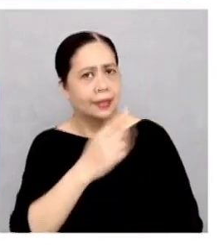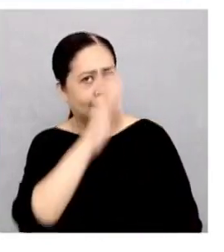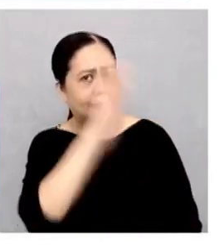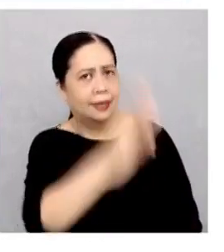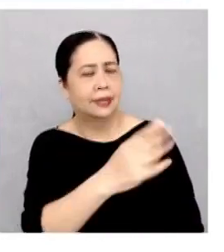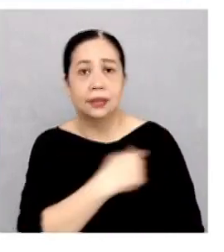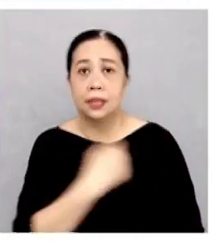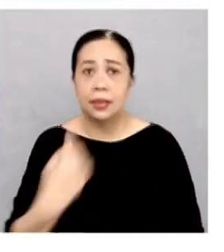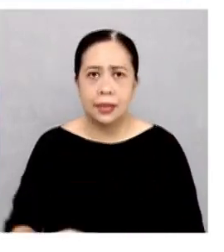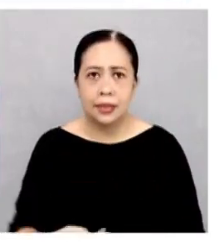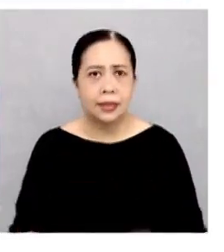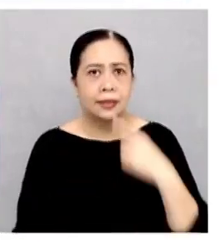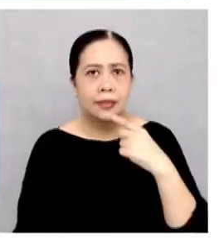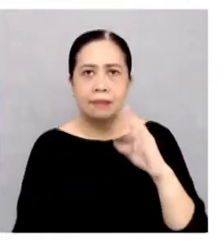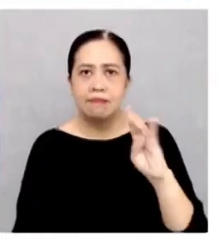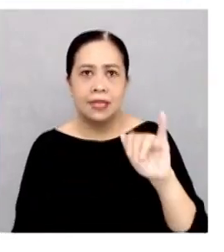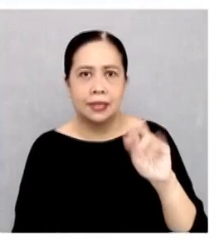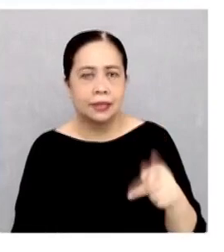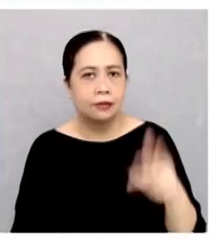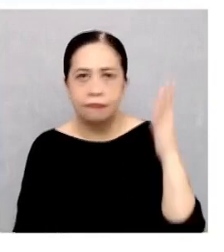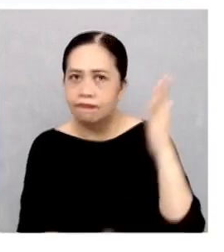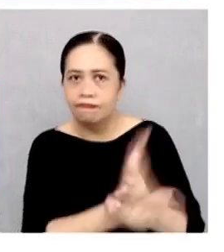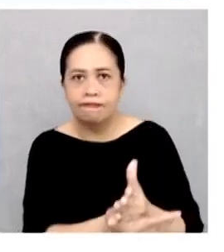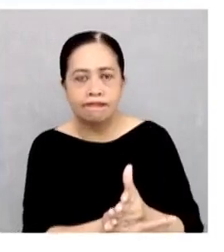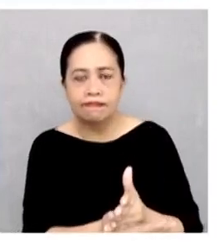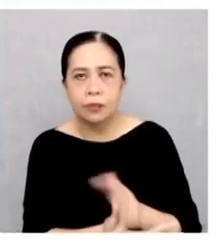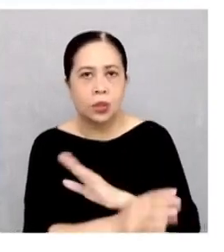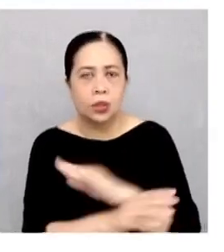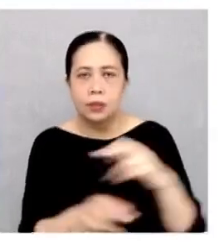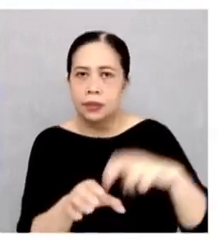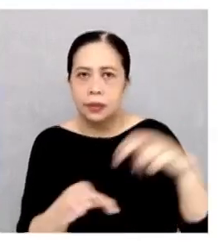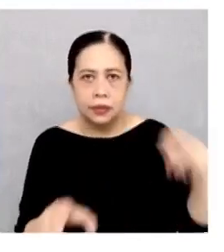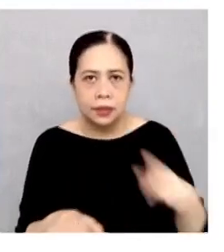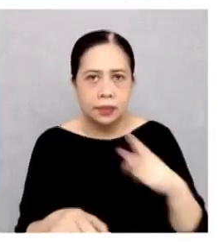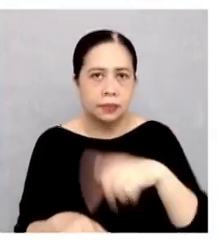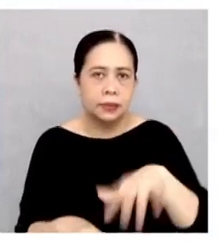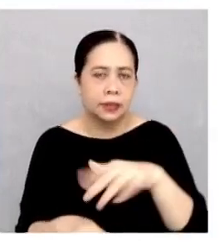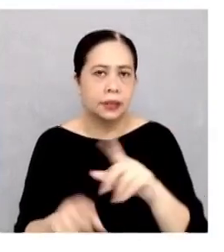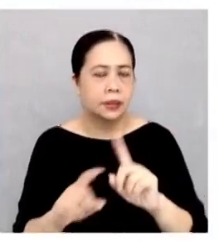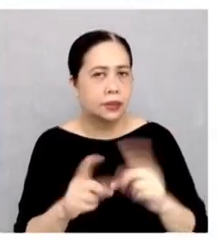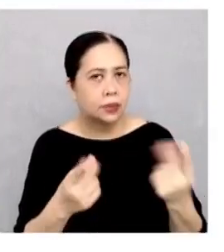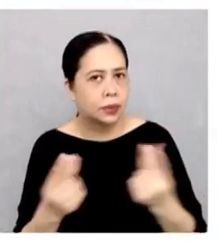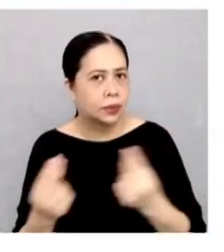tell Beijing off to cease and desist in these kinds of actions.